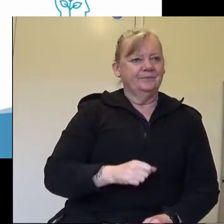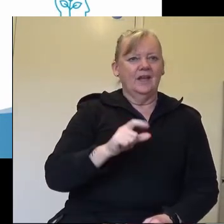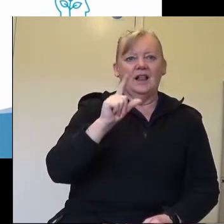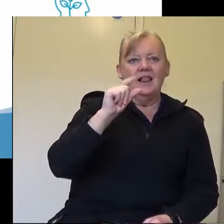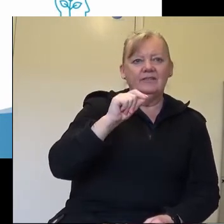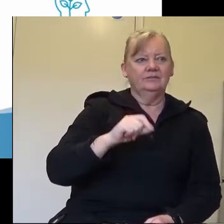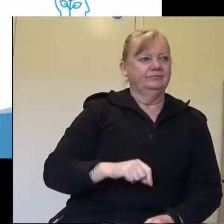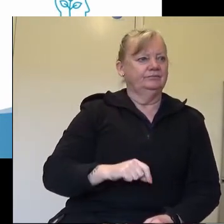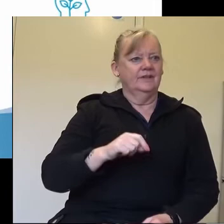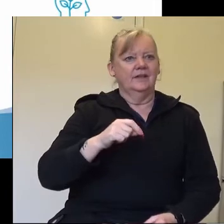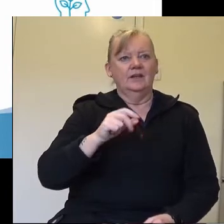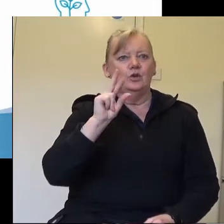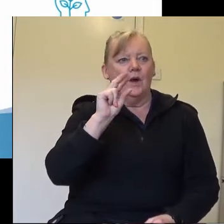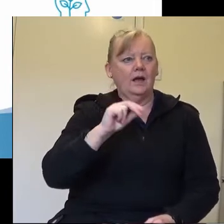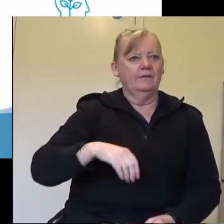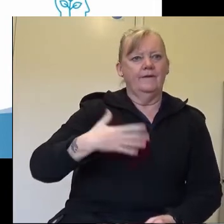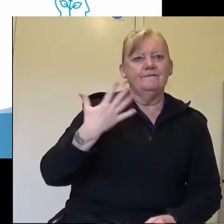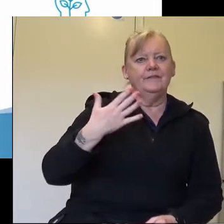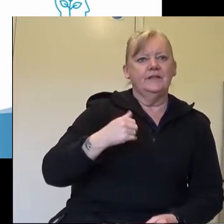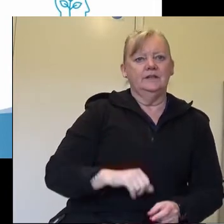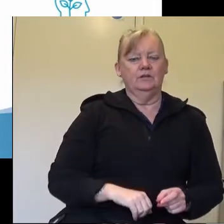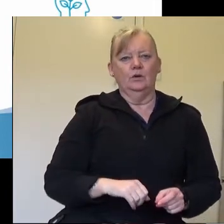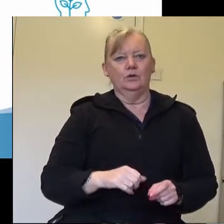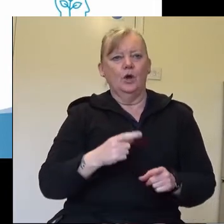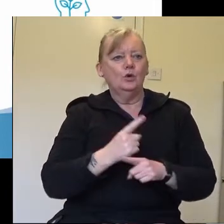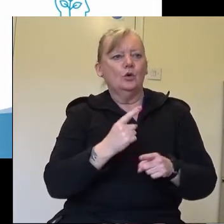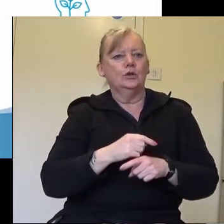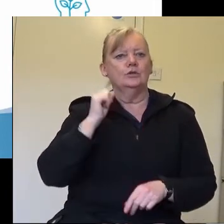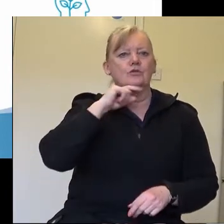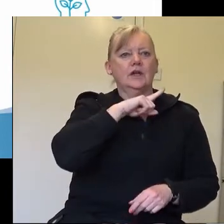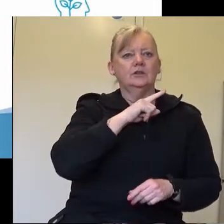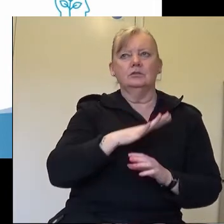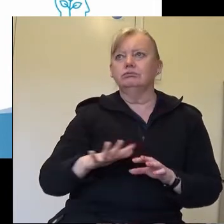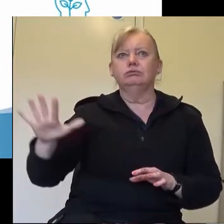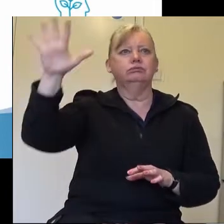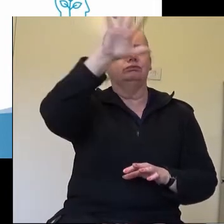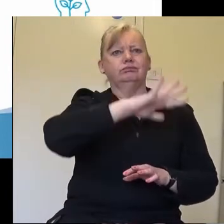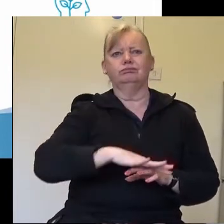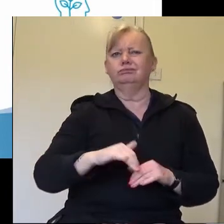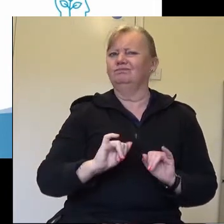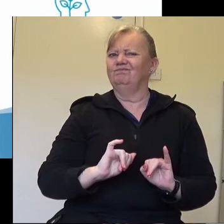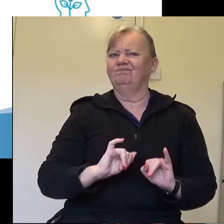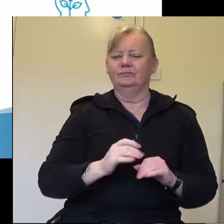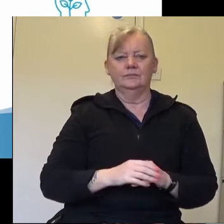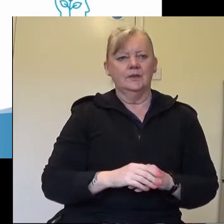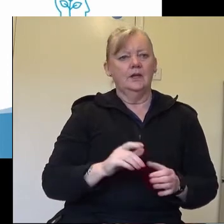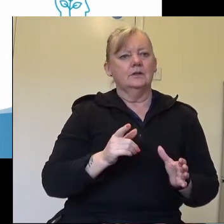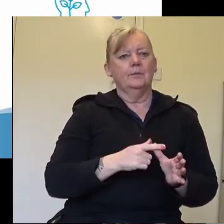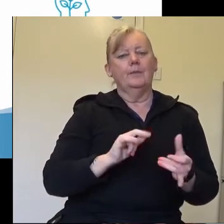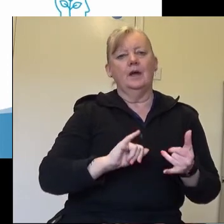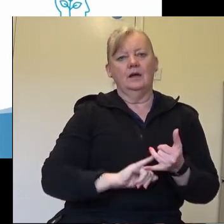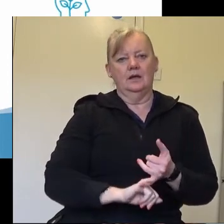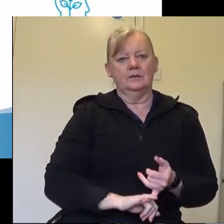think about the 12-year-old, the 13-year-old, the 10-year-old talking to all these strangers anywhere in the universe.